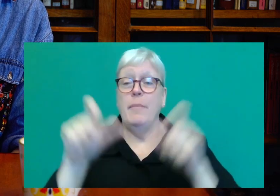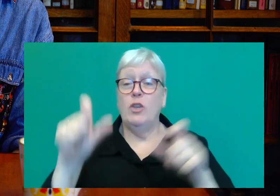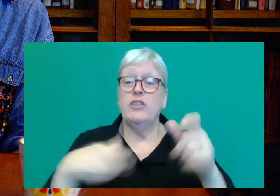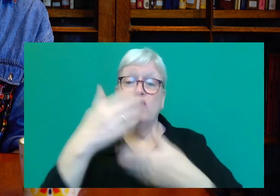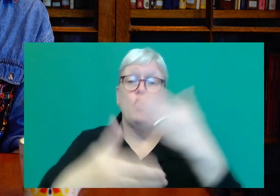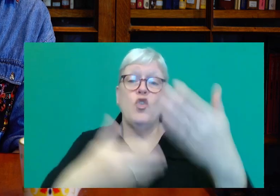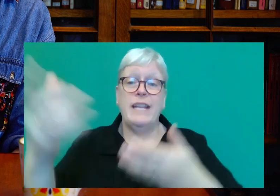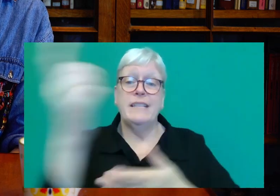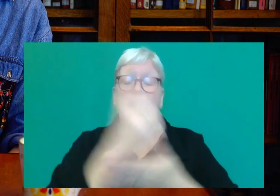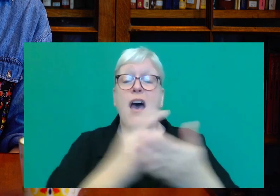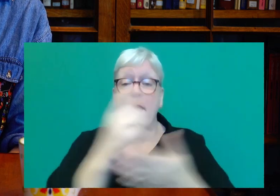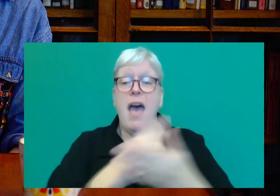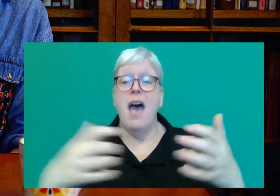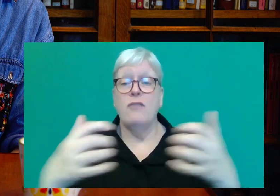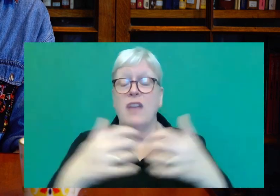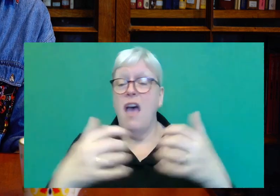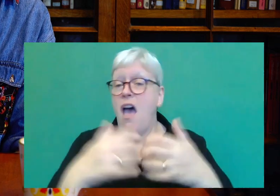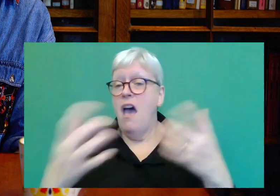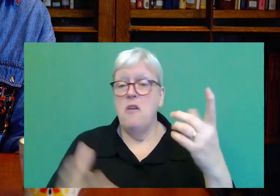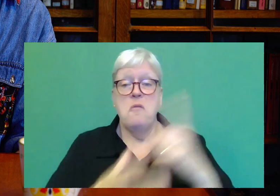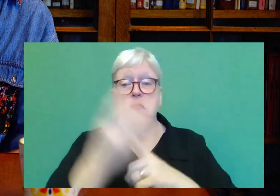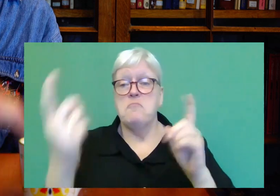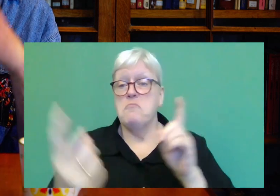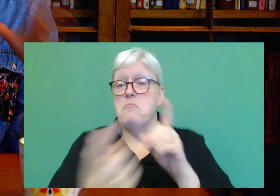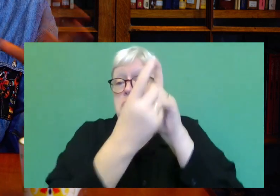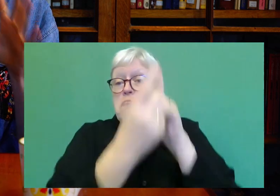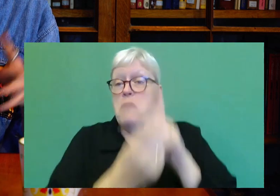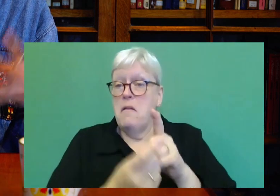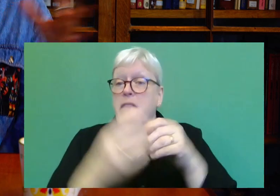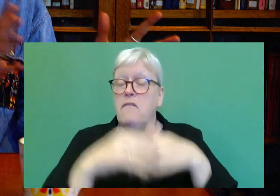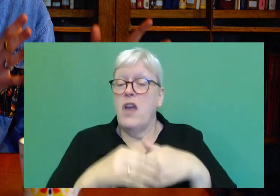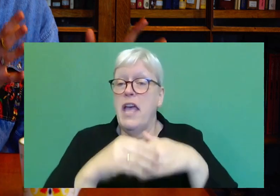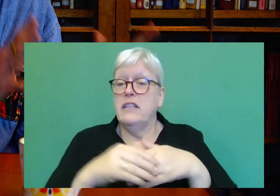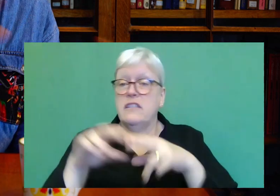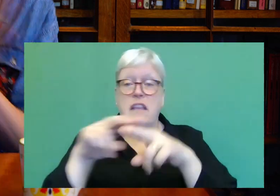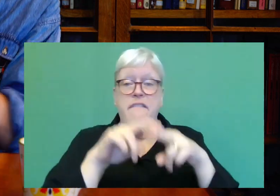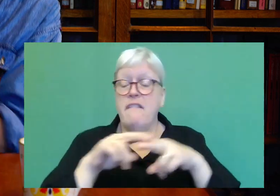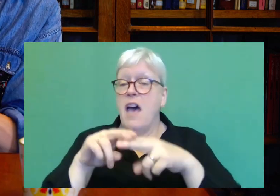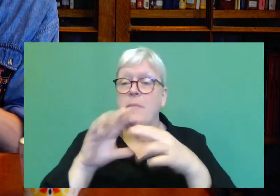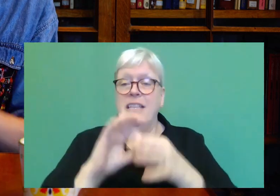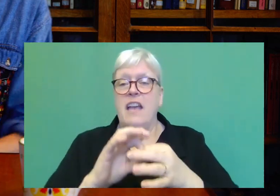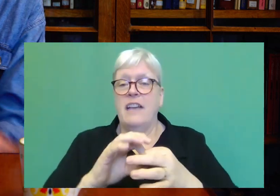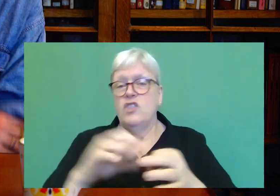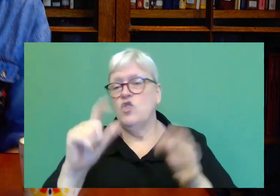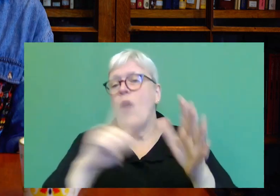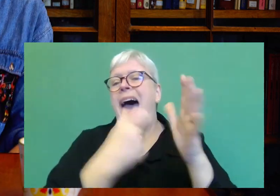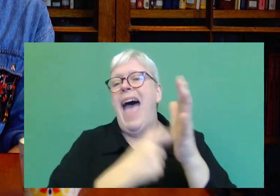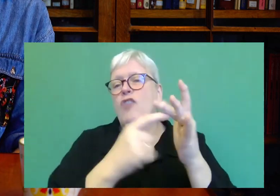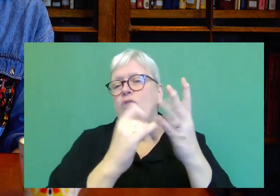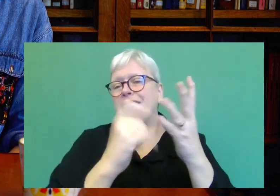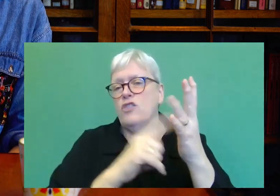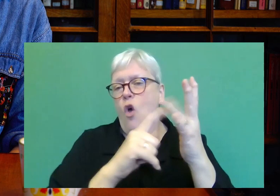know, there's no family ties behind friendships a lot of times. There's the whole Aristotle's, you know, friendships by accident and friendships